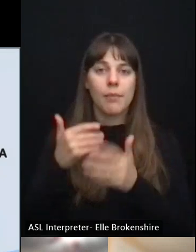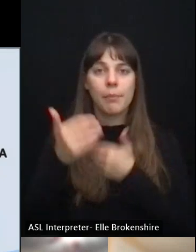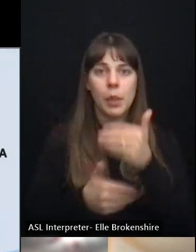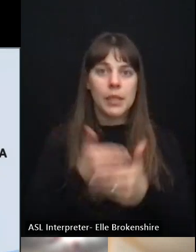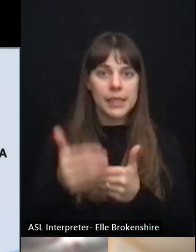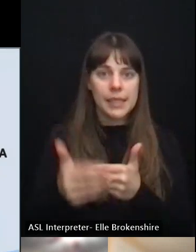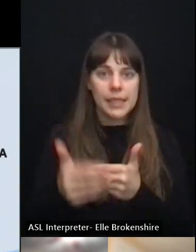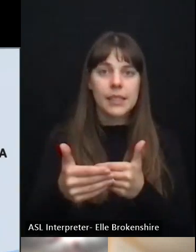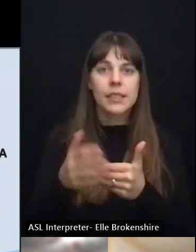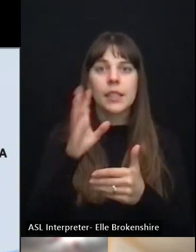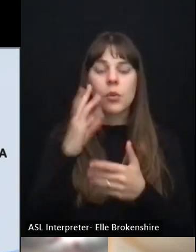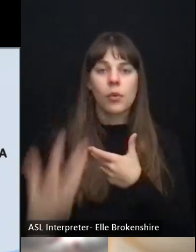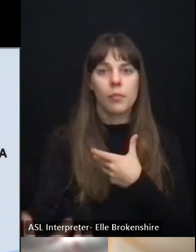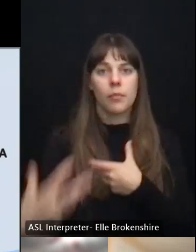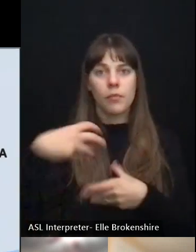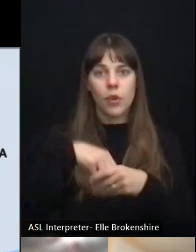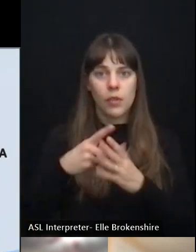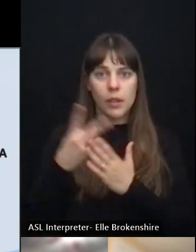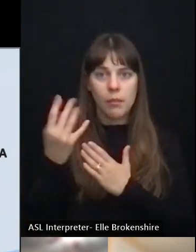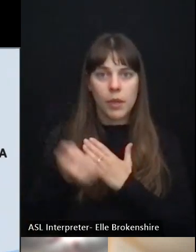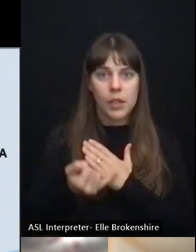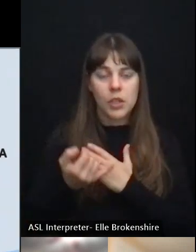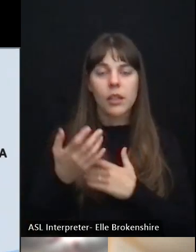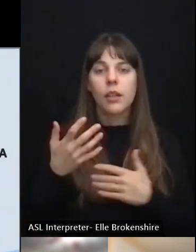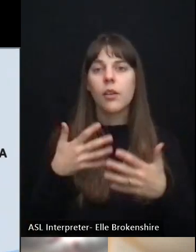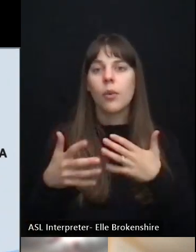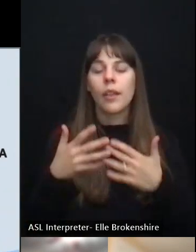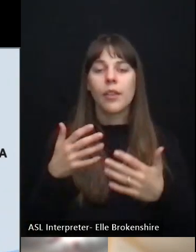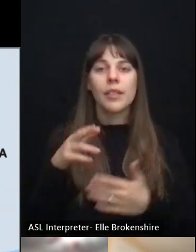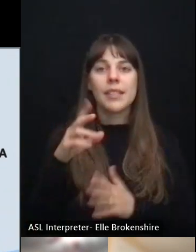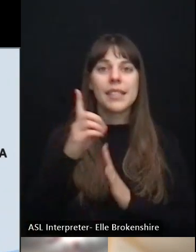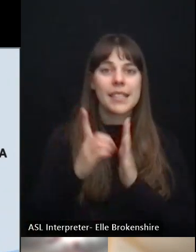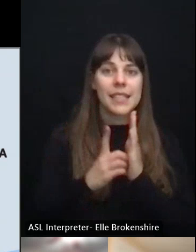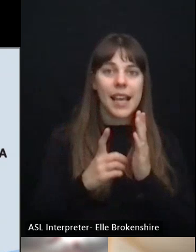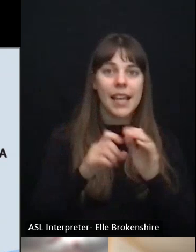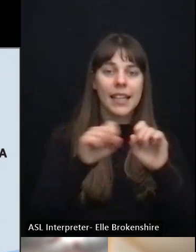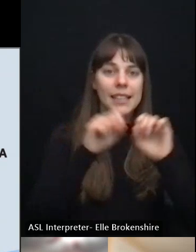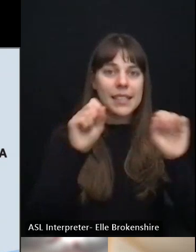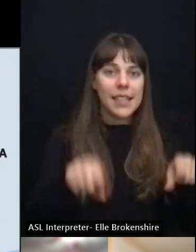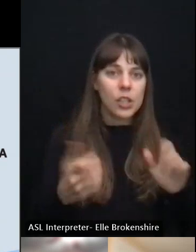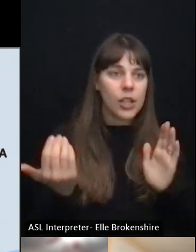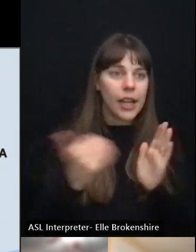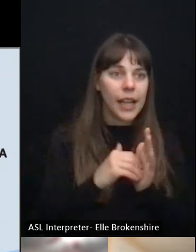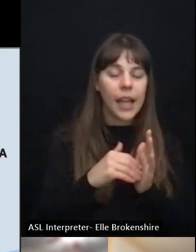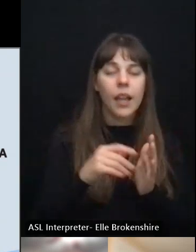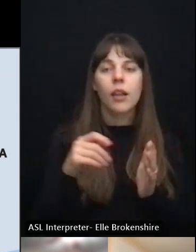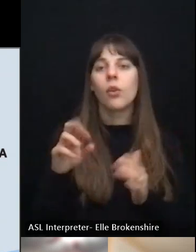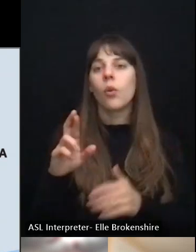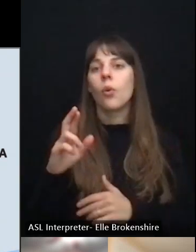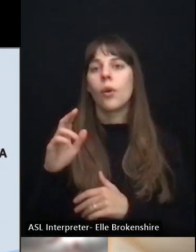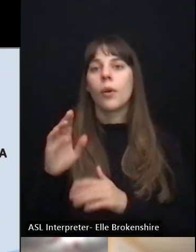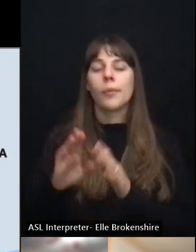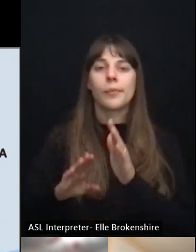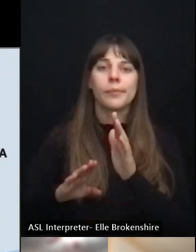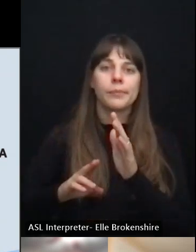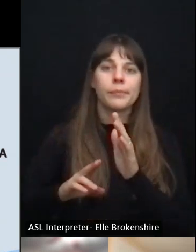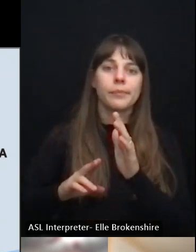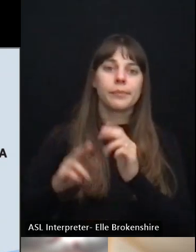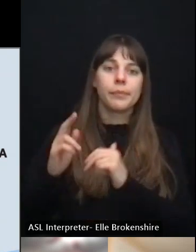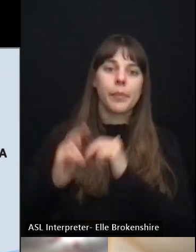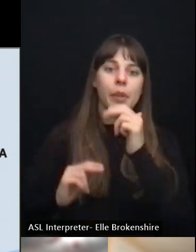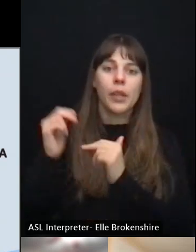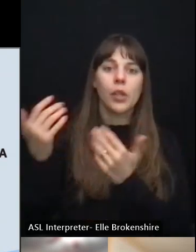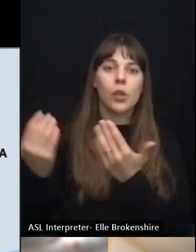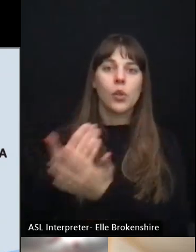cycle into that project, whether that's redesigning a station or building a new bus rapid transit line,